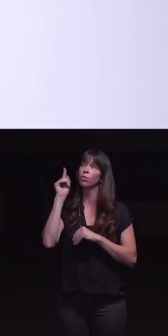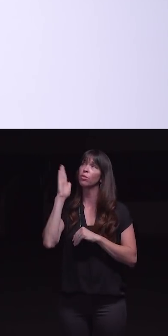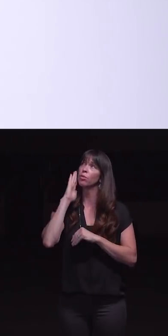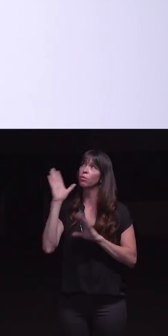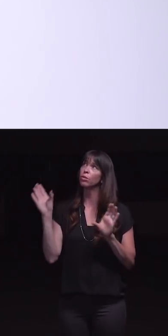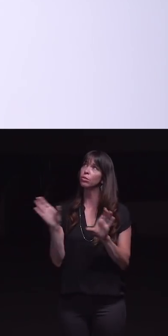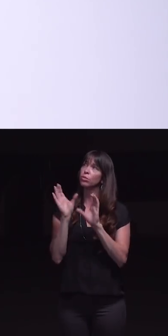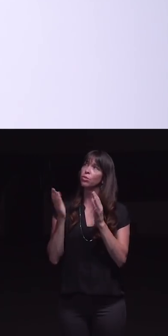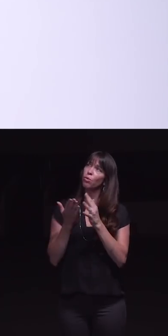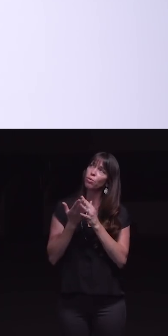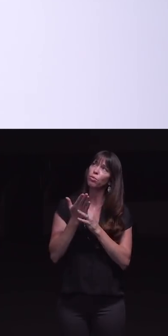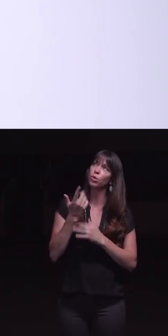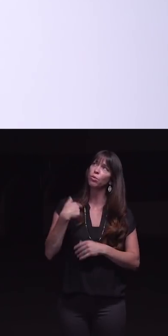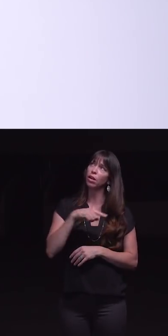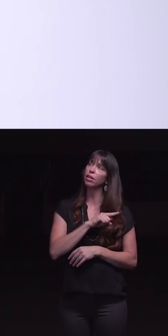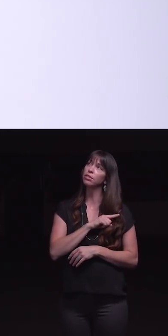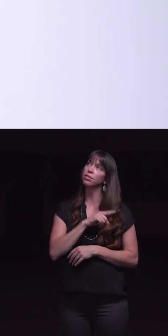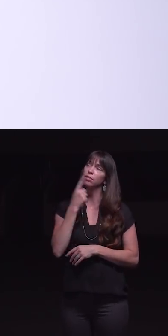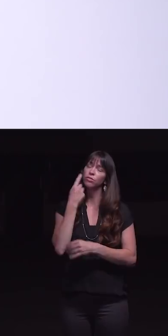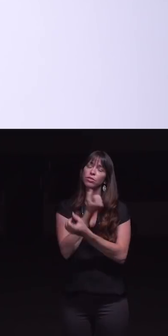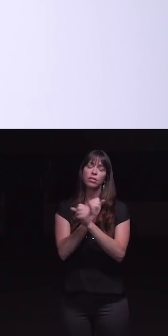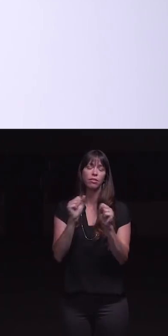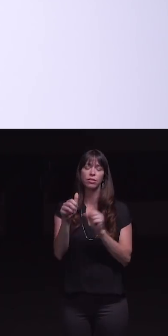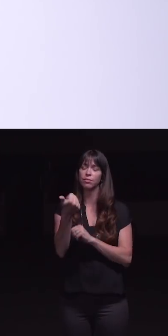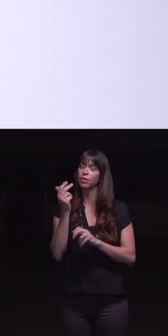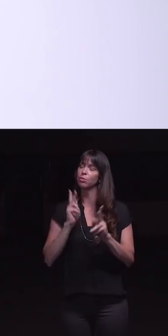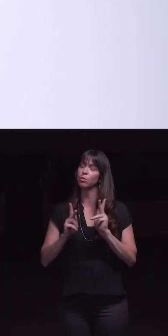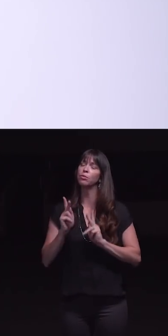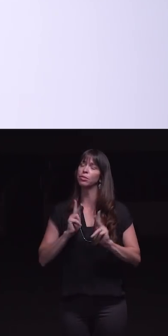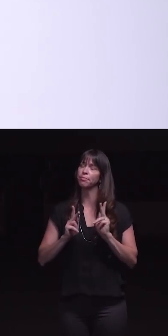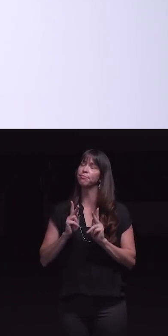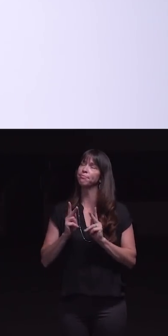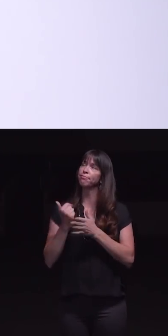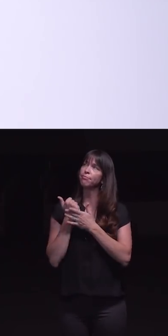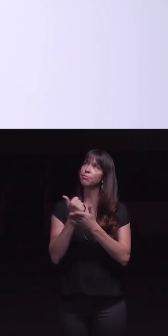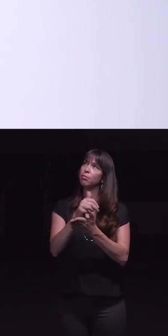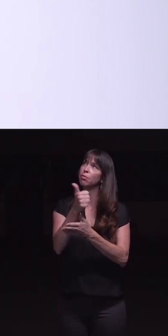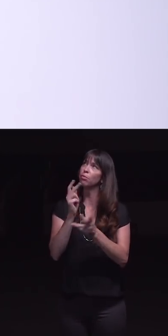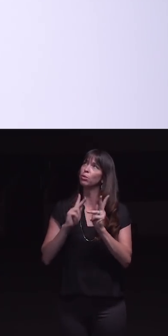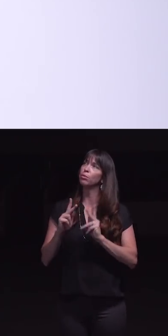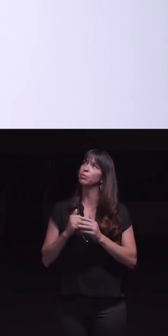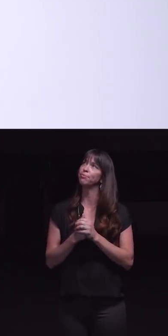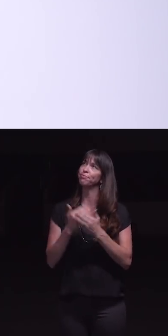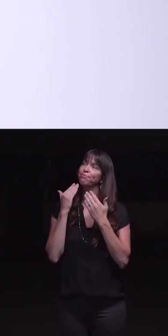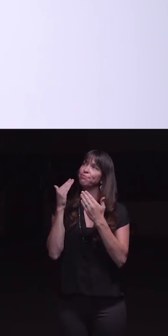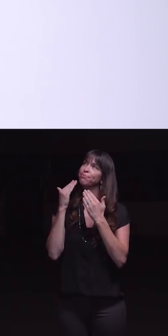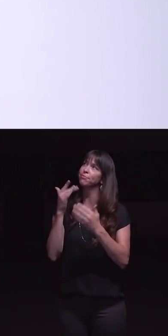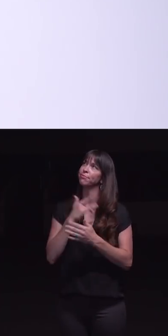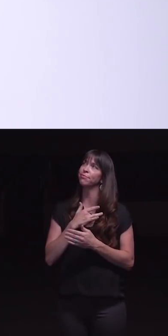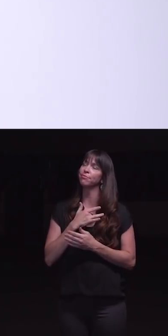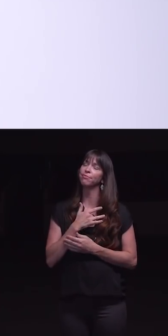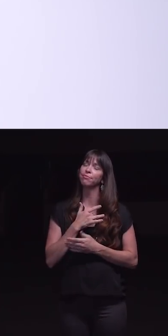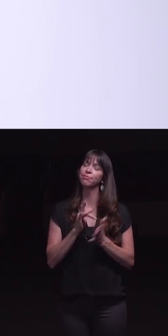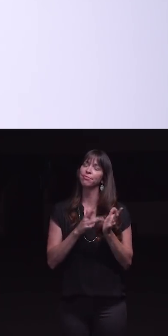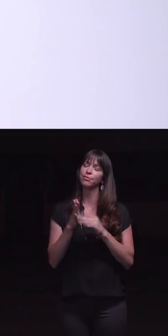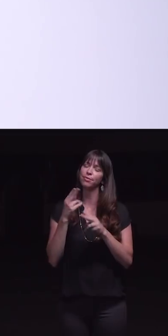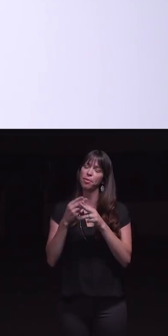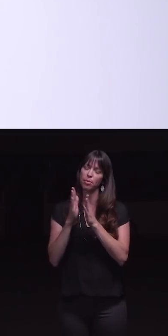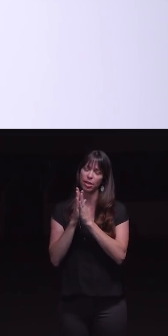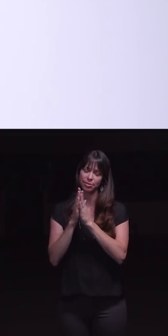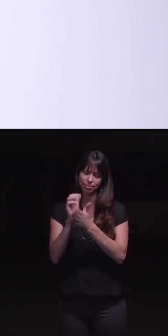do through us for the salvation of others. With grateful hearts, we pray in Christ's